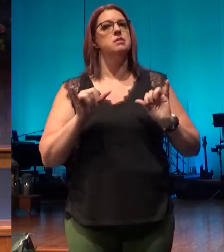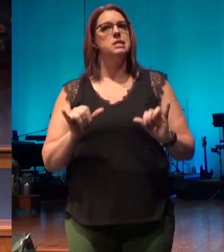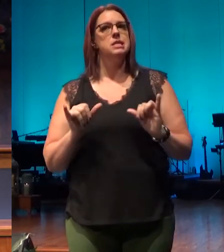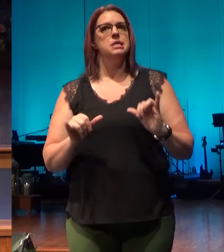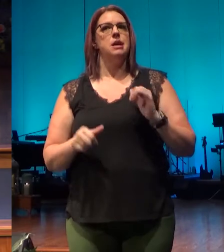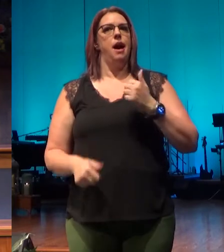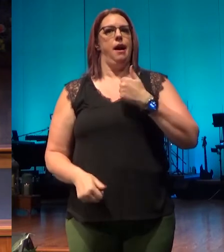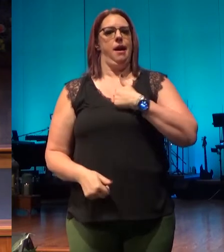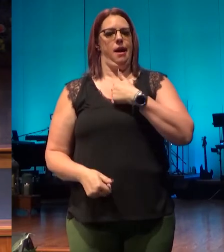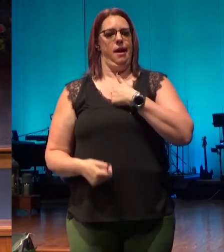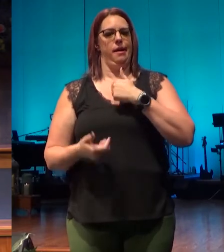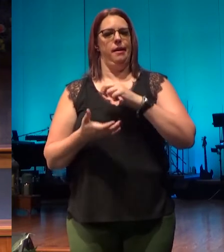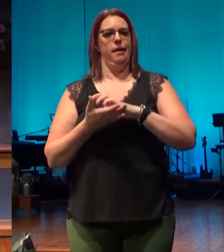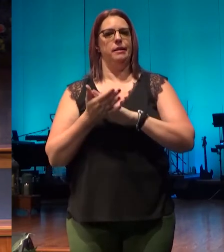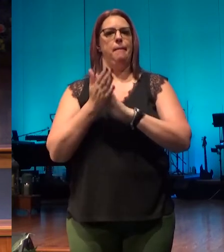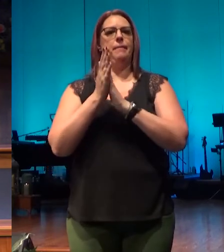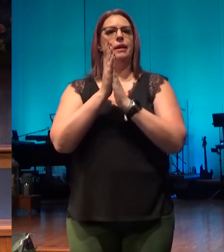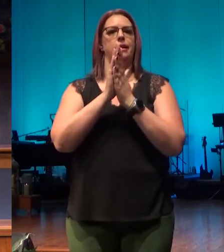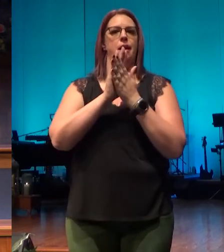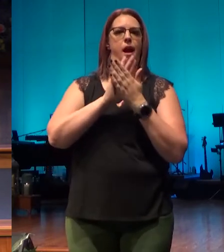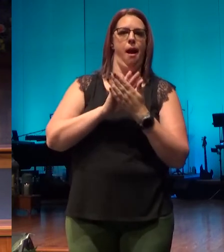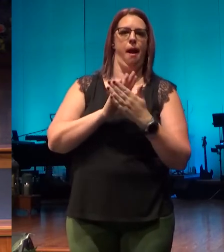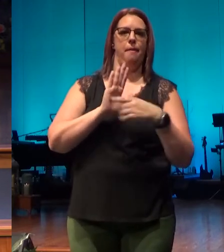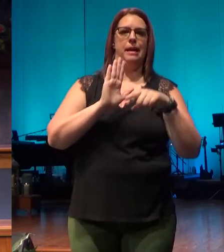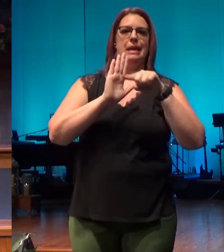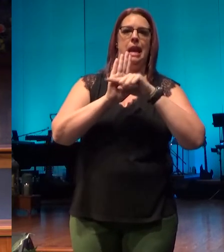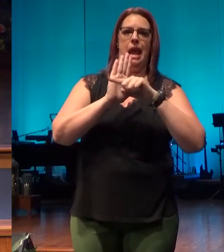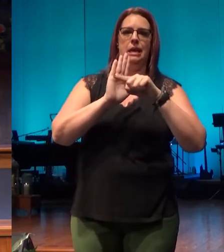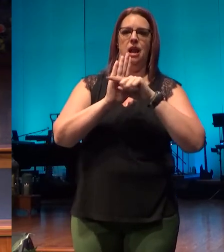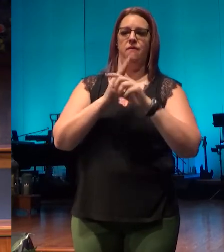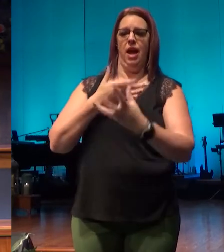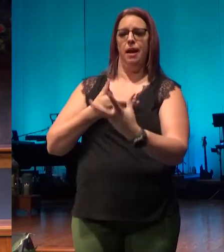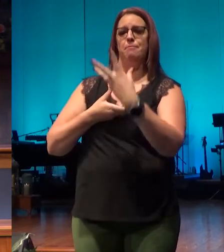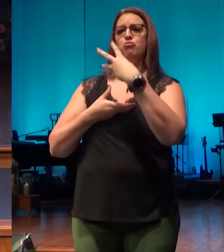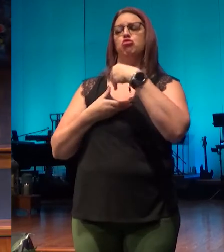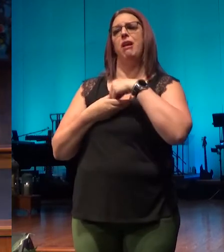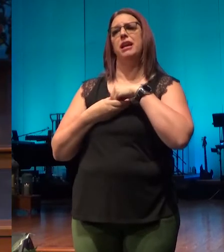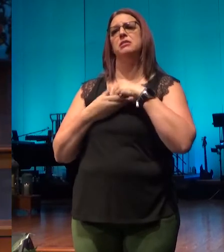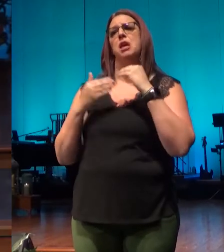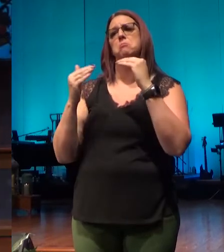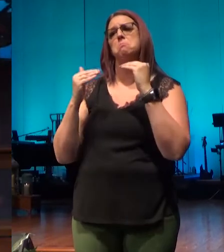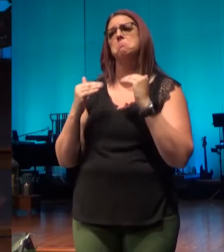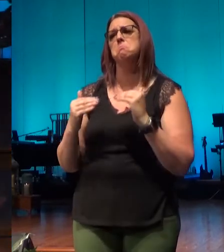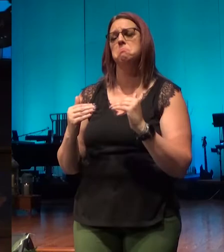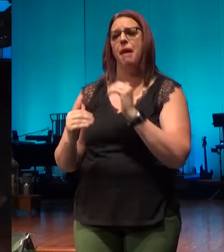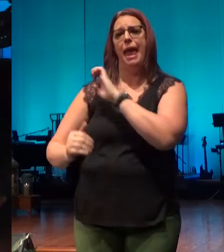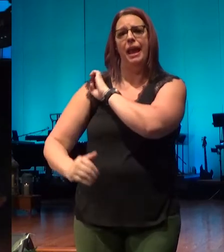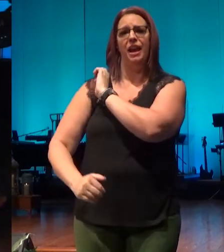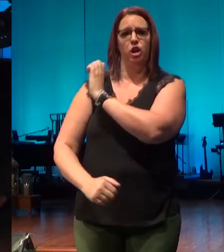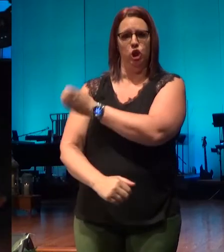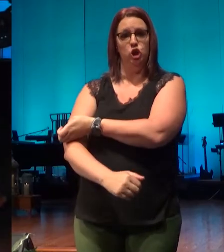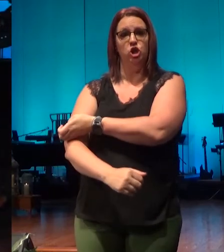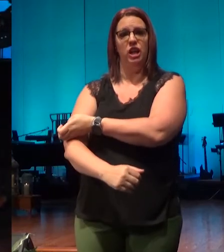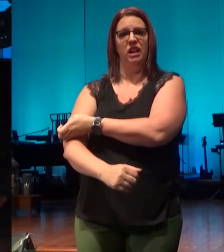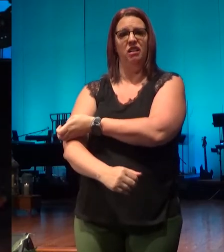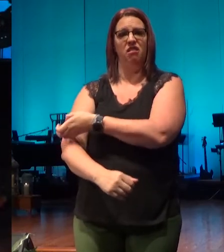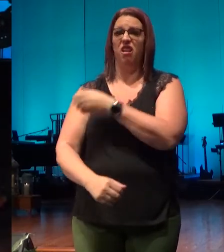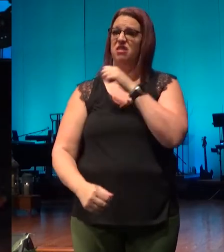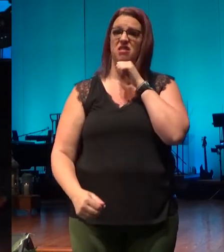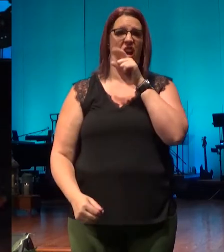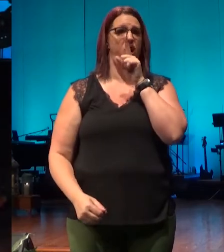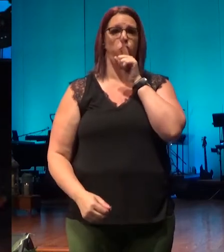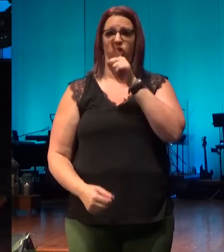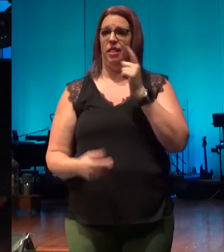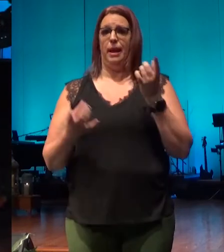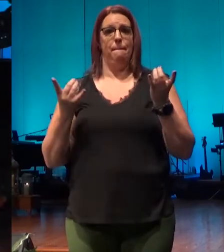to embody and embrace that woe is me, woe are we kind of energy. And it's not very meditative.